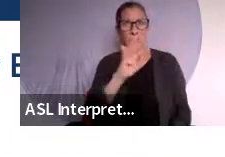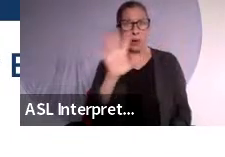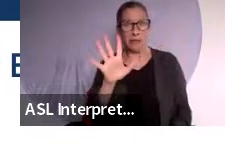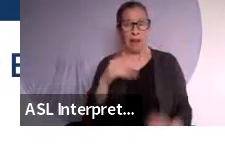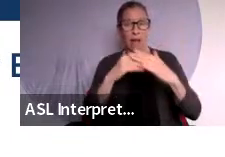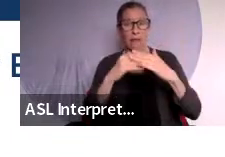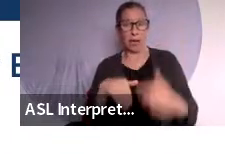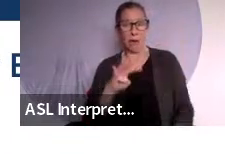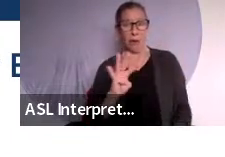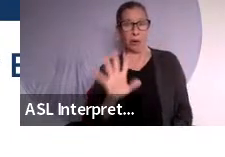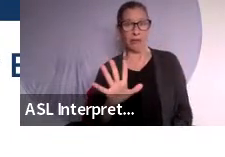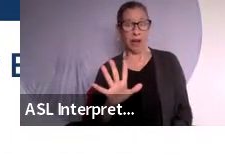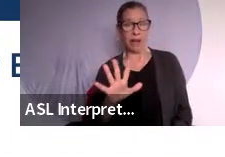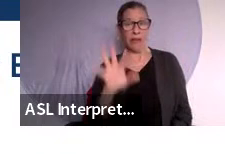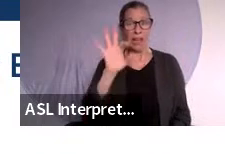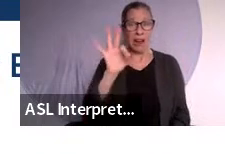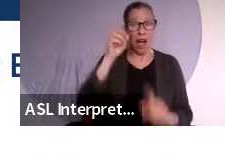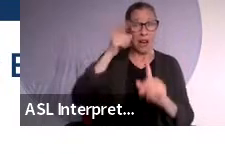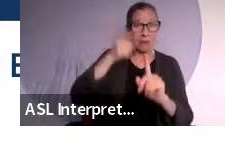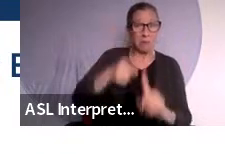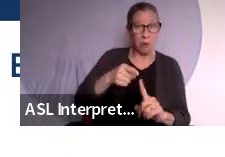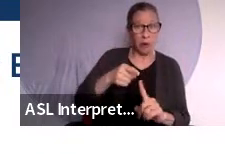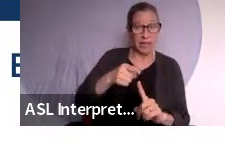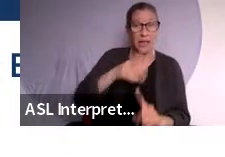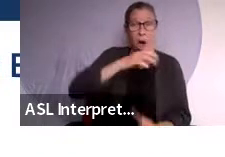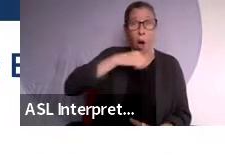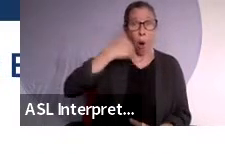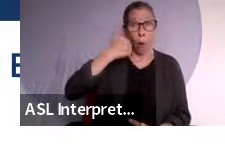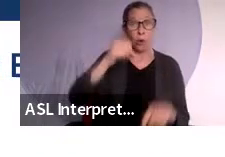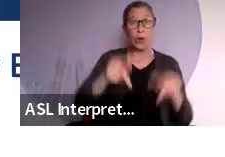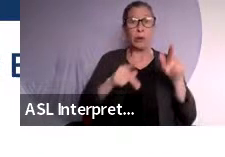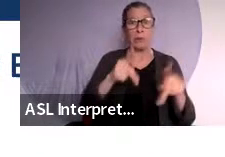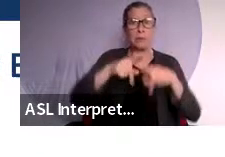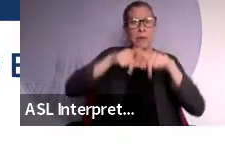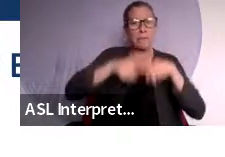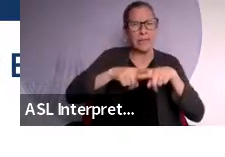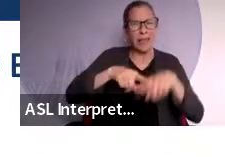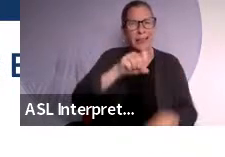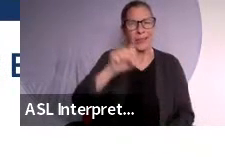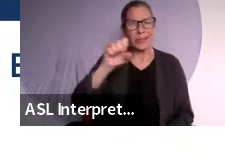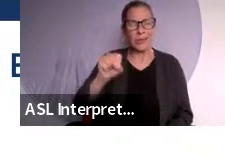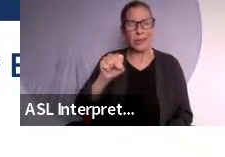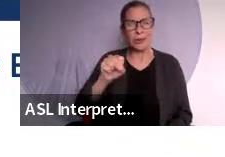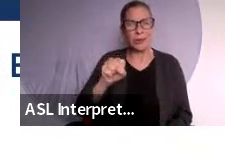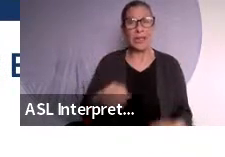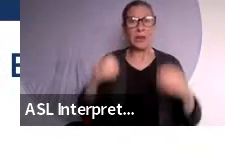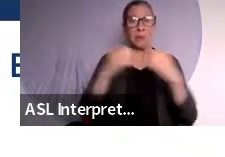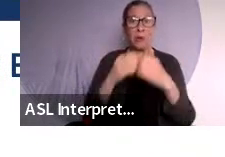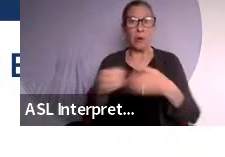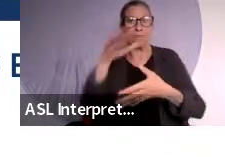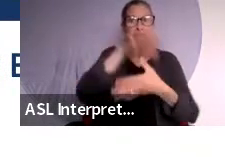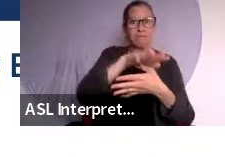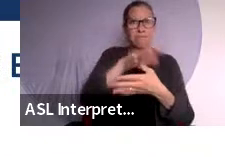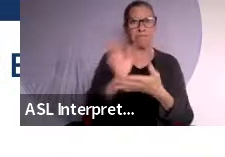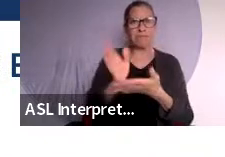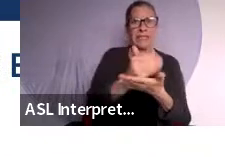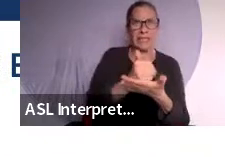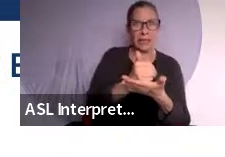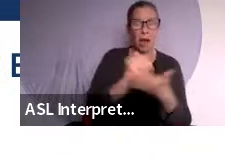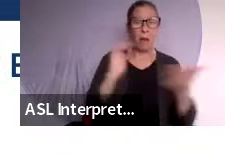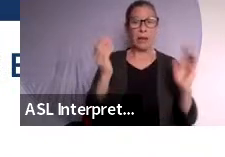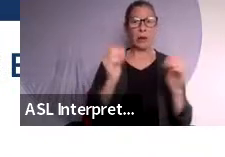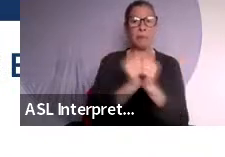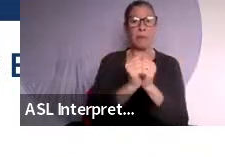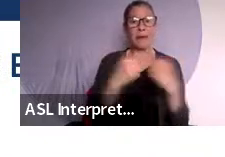about 9 points, older voters are more likely to rely on Social Security as a major source of income when compared